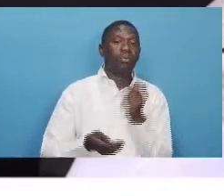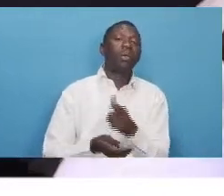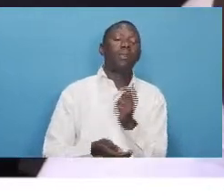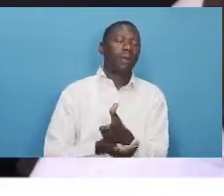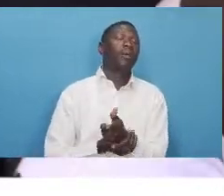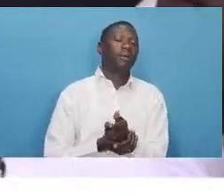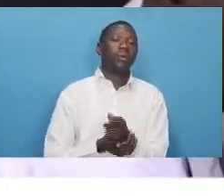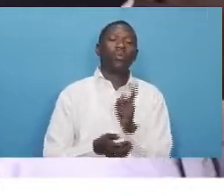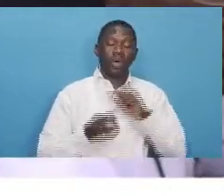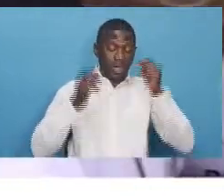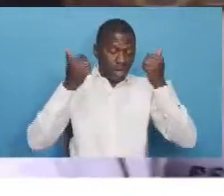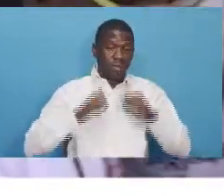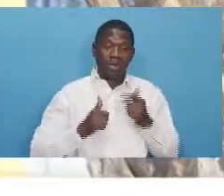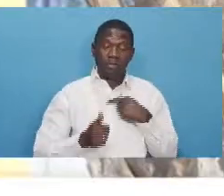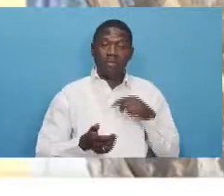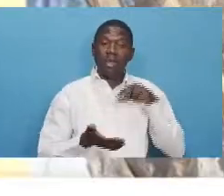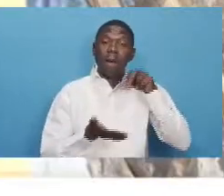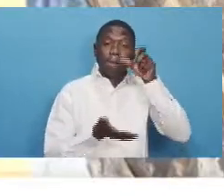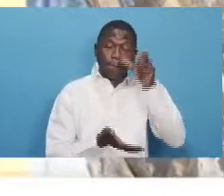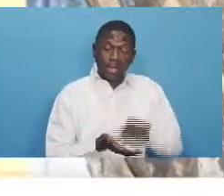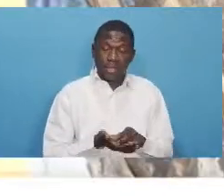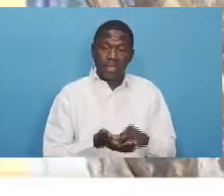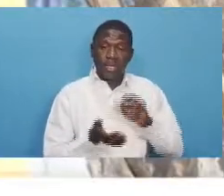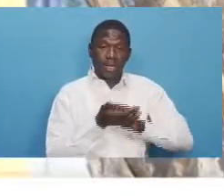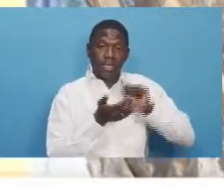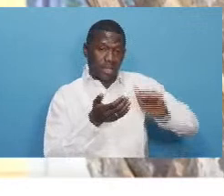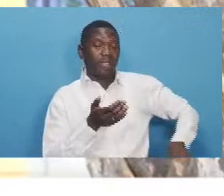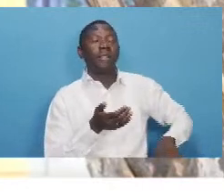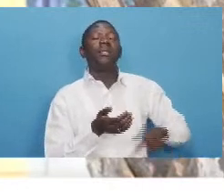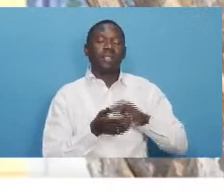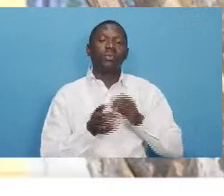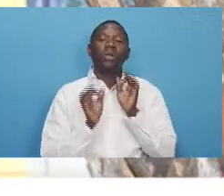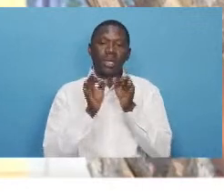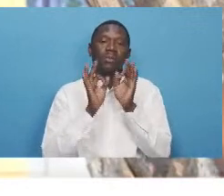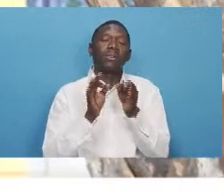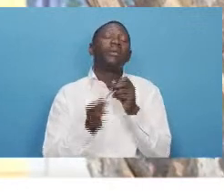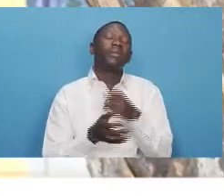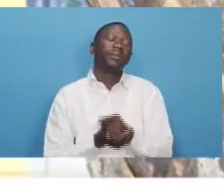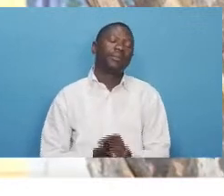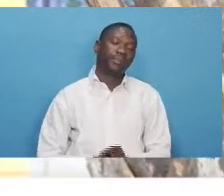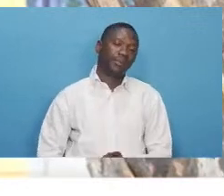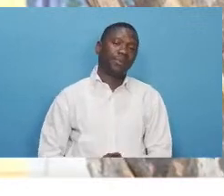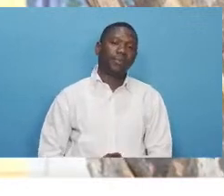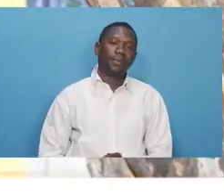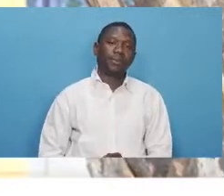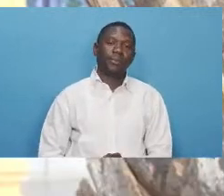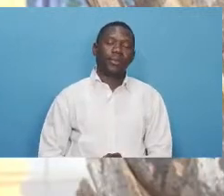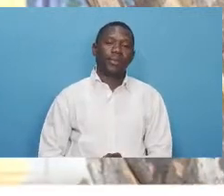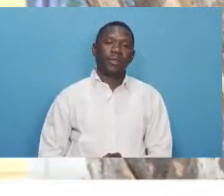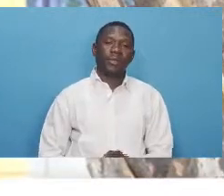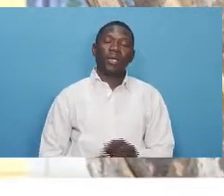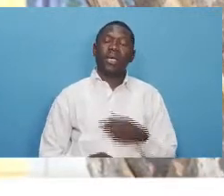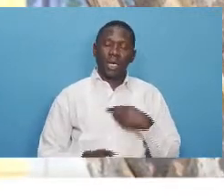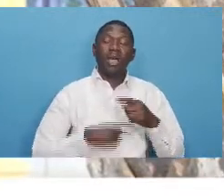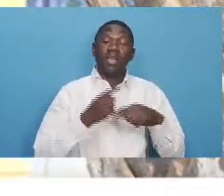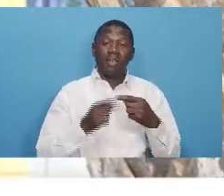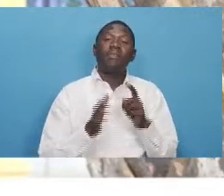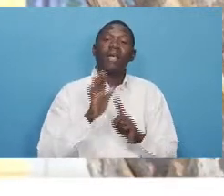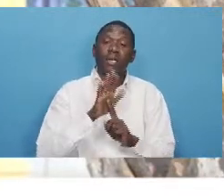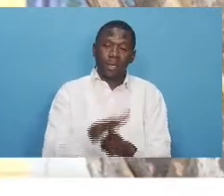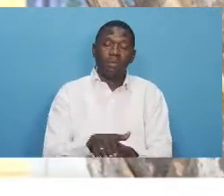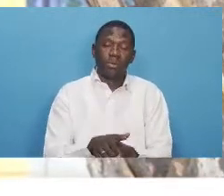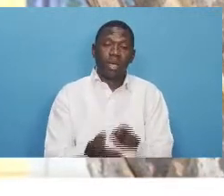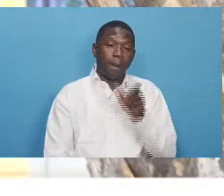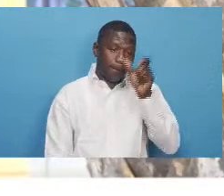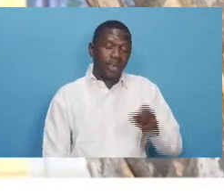an aspiring candidate is rejected? This is what Mr. Khan tells us the procedures. In the case somebody is rejected,